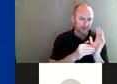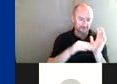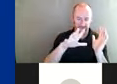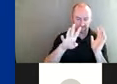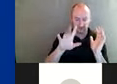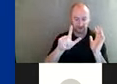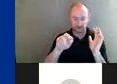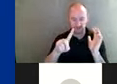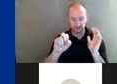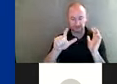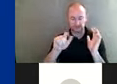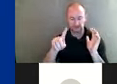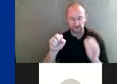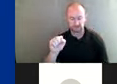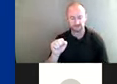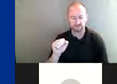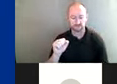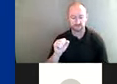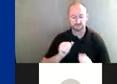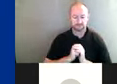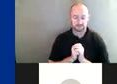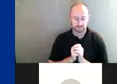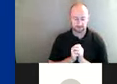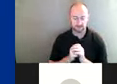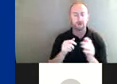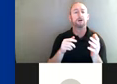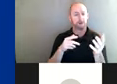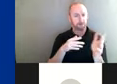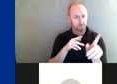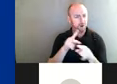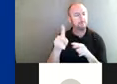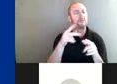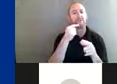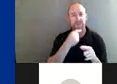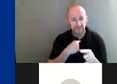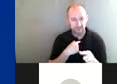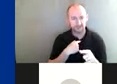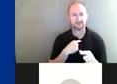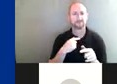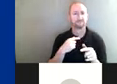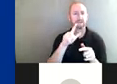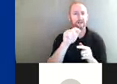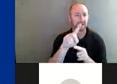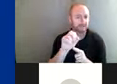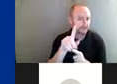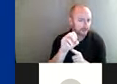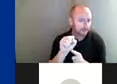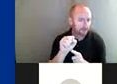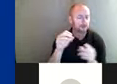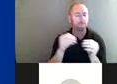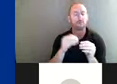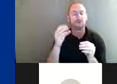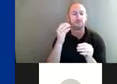of the starting point here. They're primarily thin translational landslides and thicker rotational